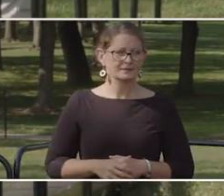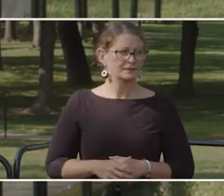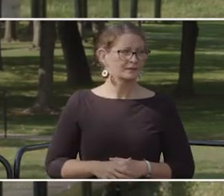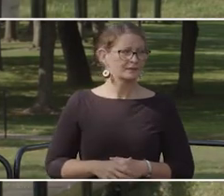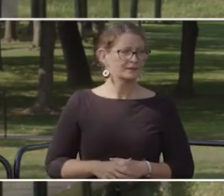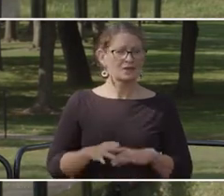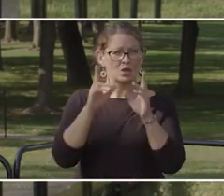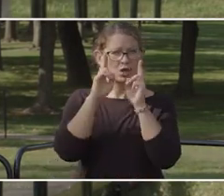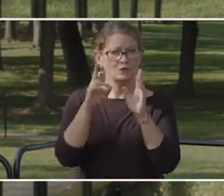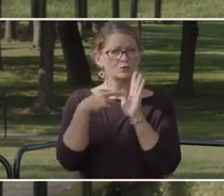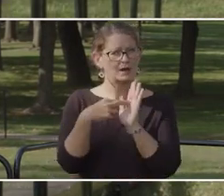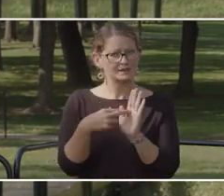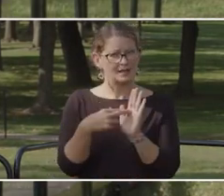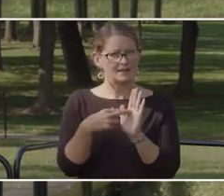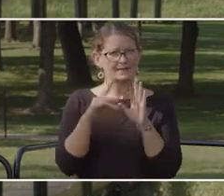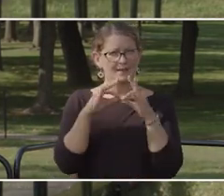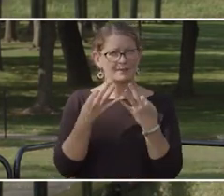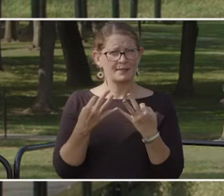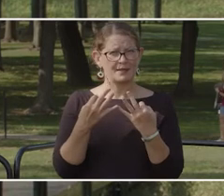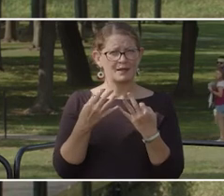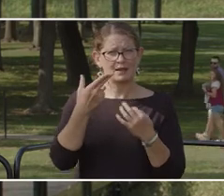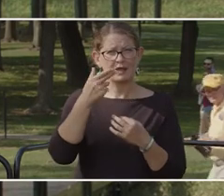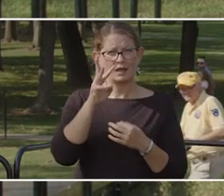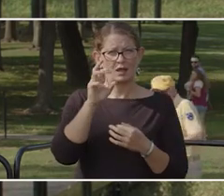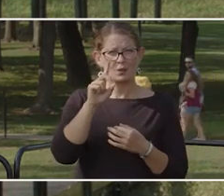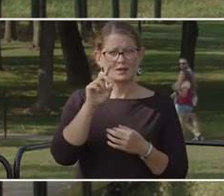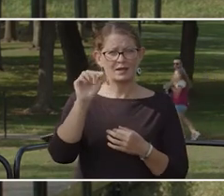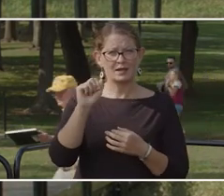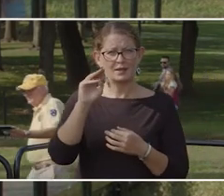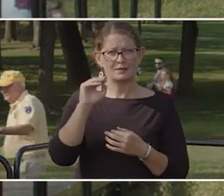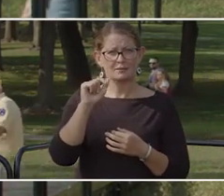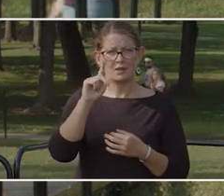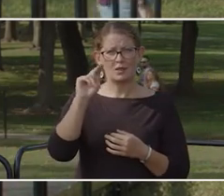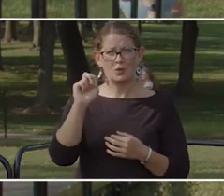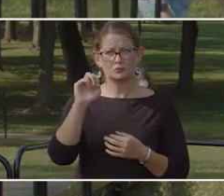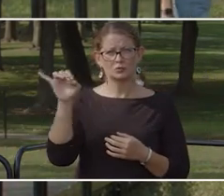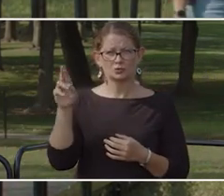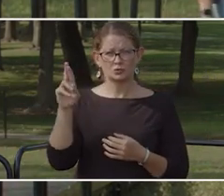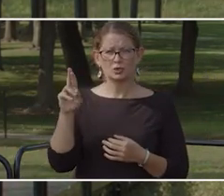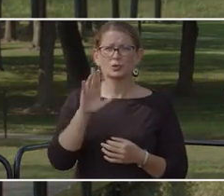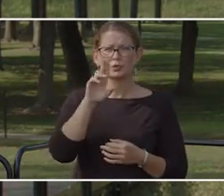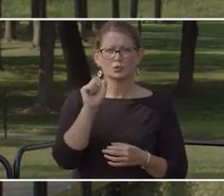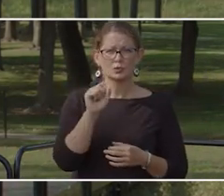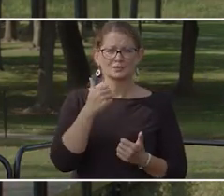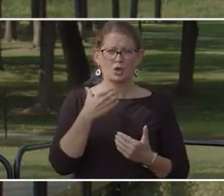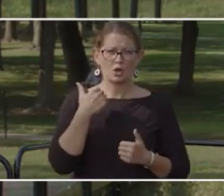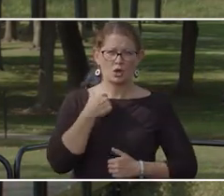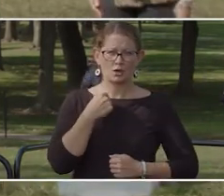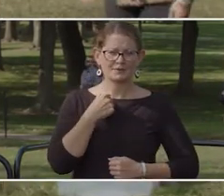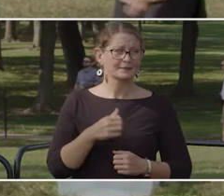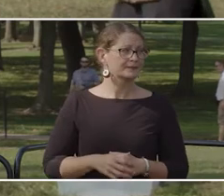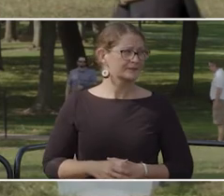It's an honor to represent the family of Howard A. Malone, Jr., USA Army.